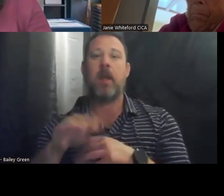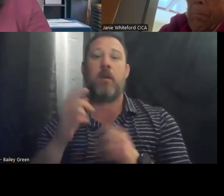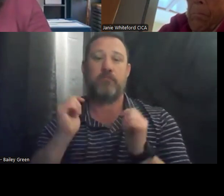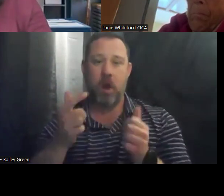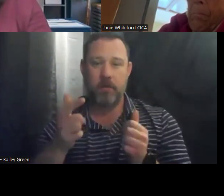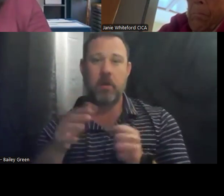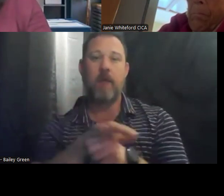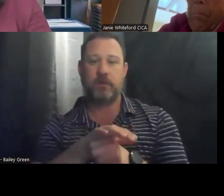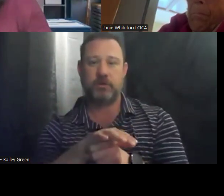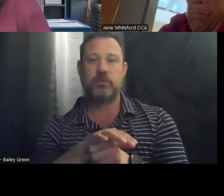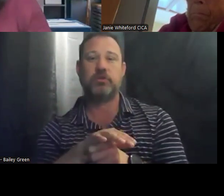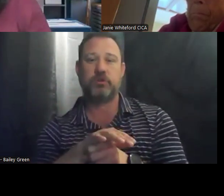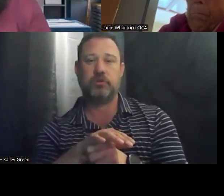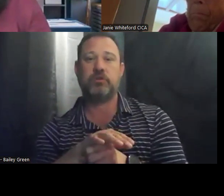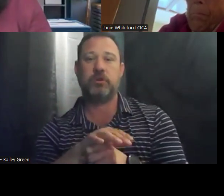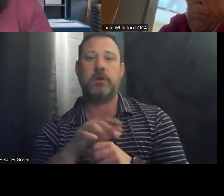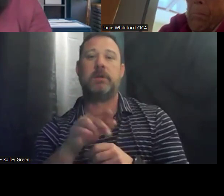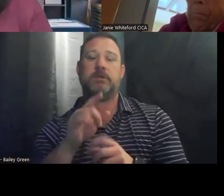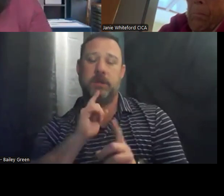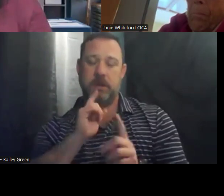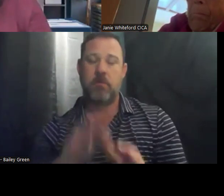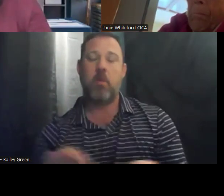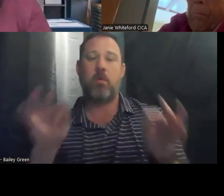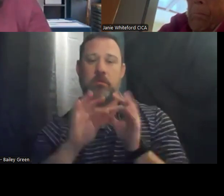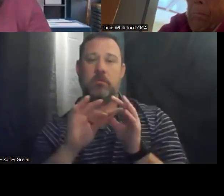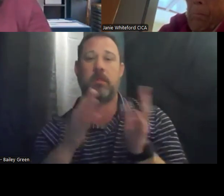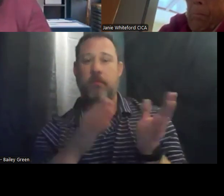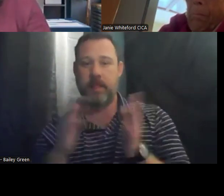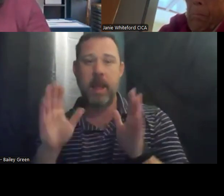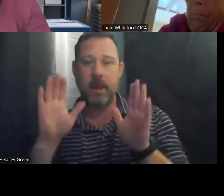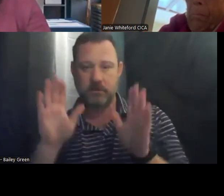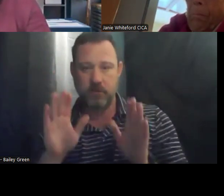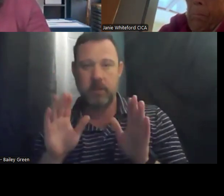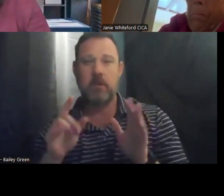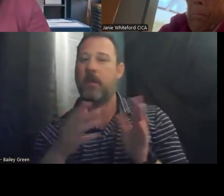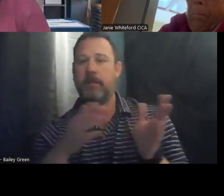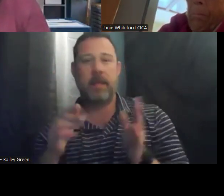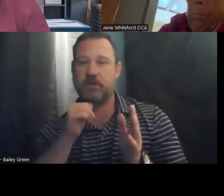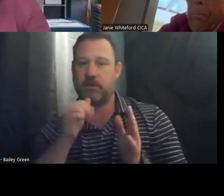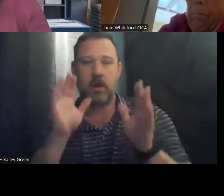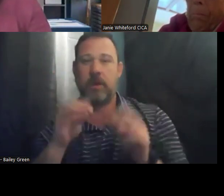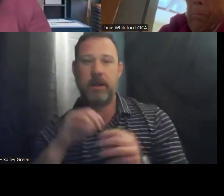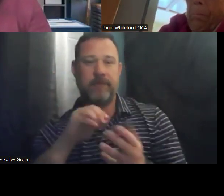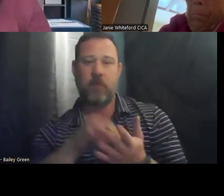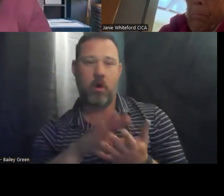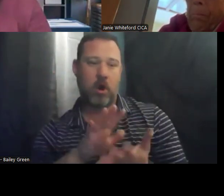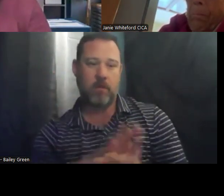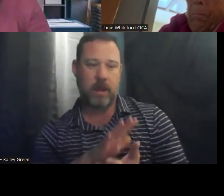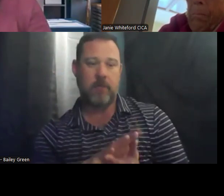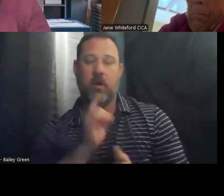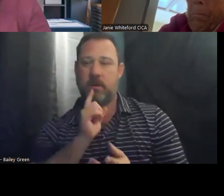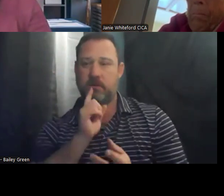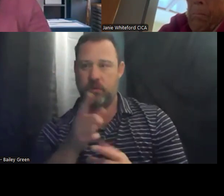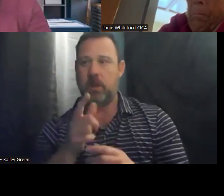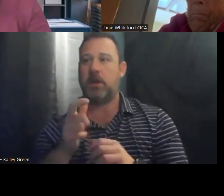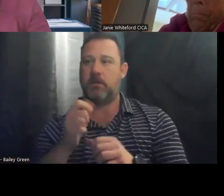can be reconsidered, because it's crucial. And the plan is great. The plans aren't that great, or just paper, unless they're really making